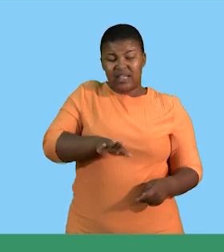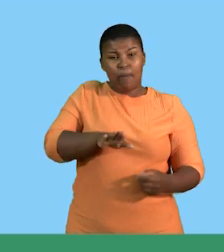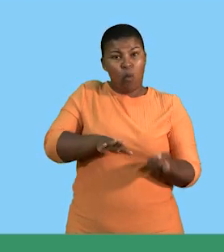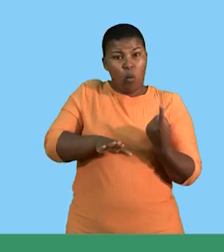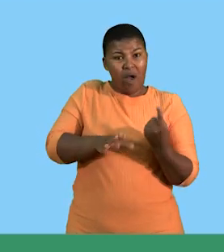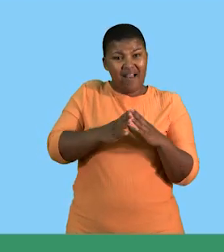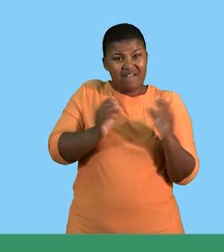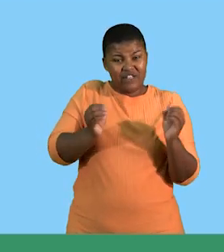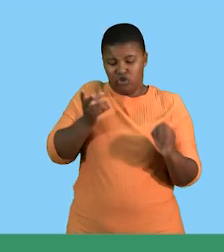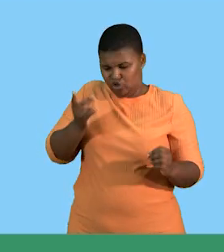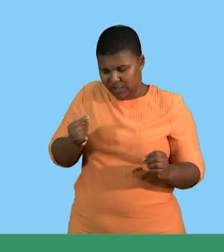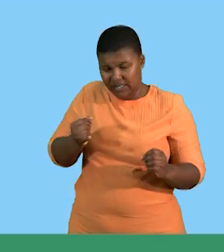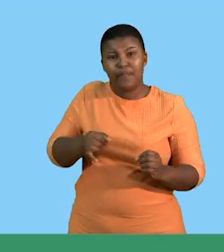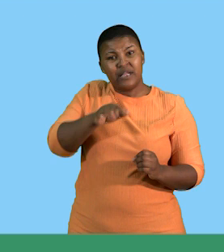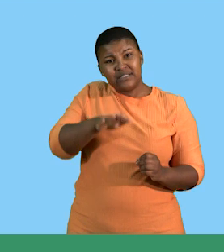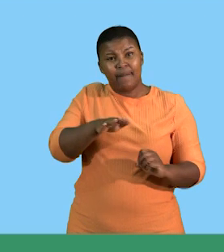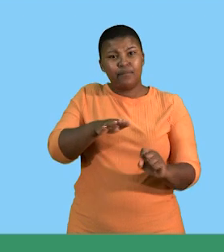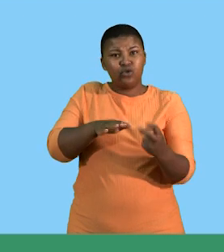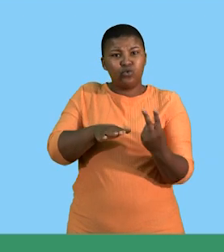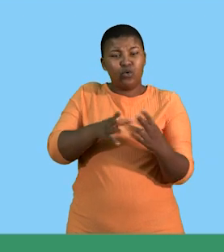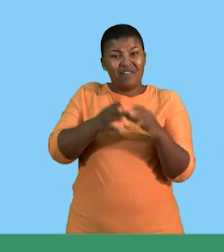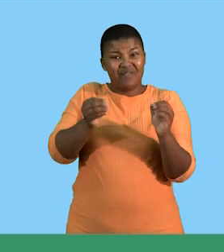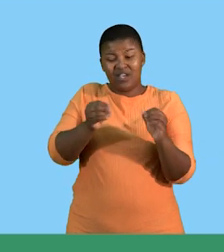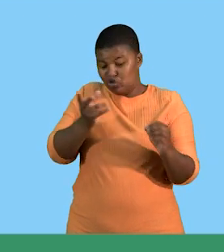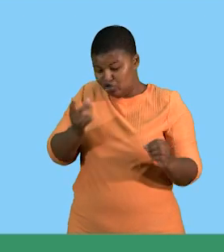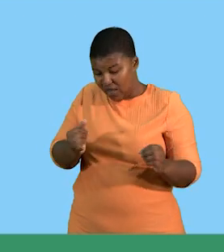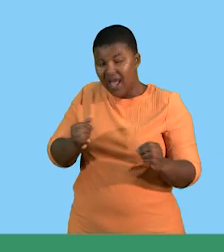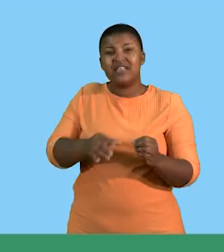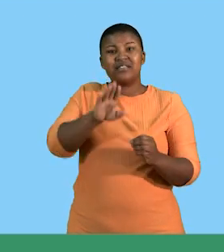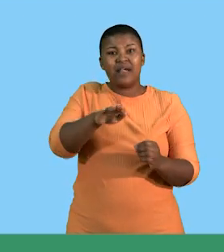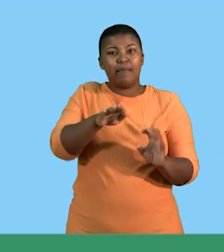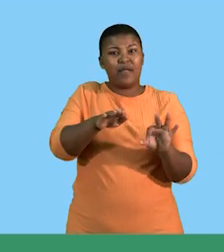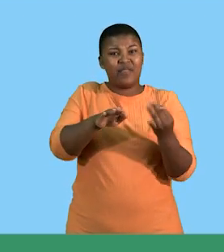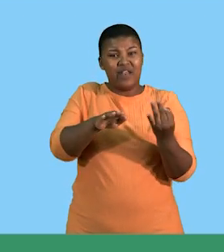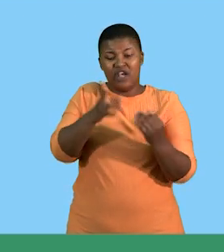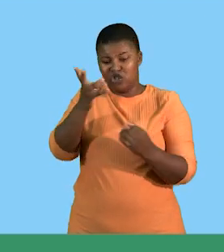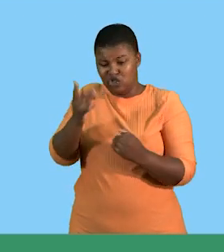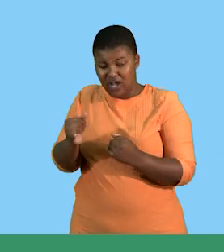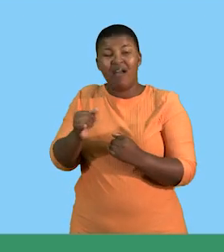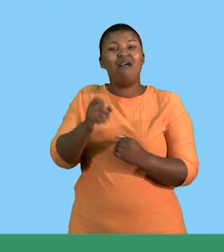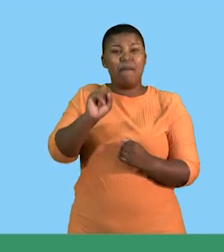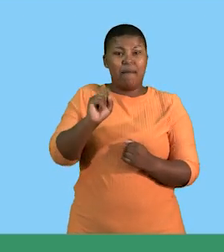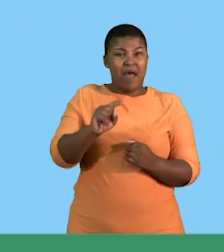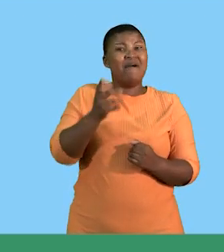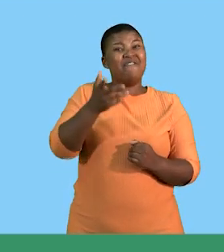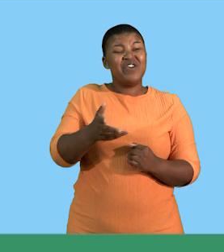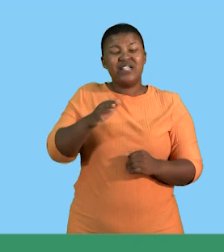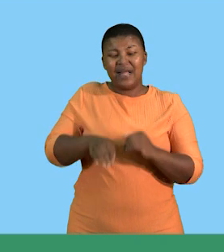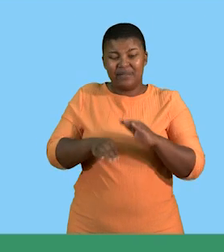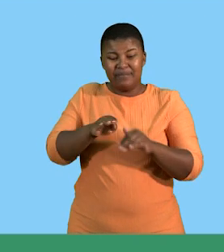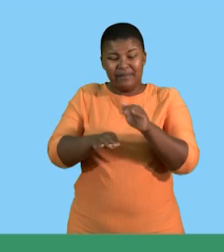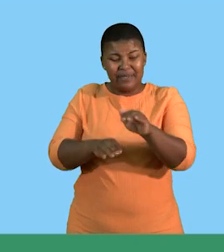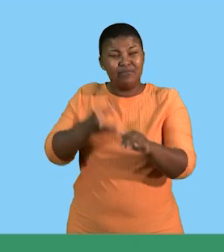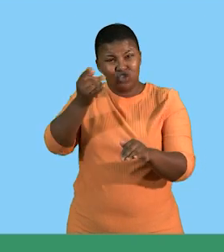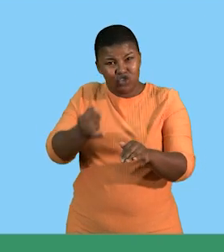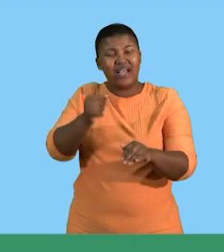So I want to check the quality during and after. So that is